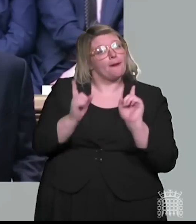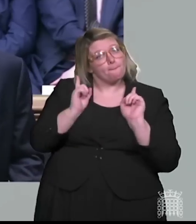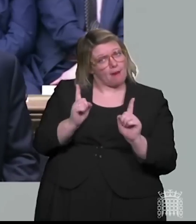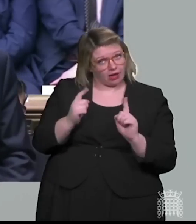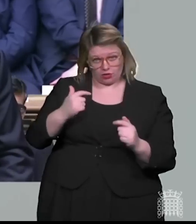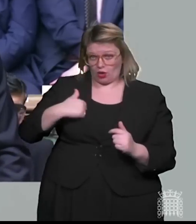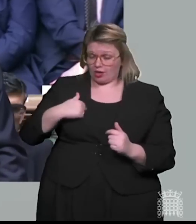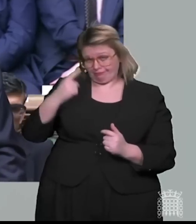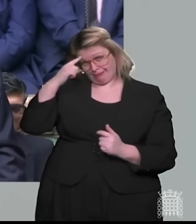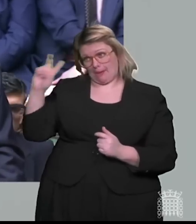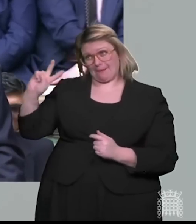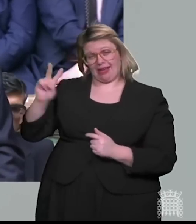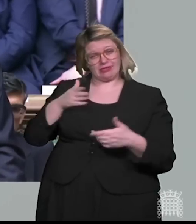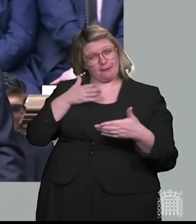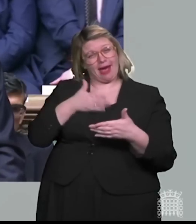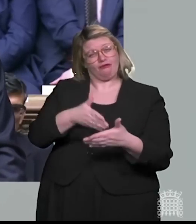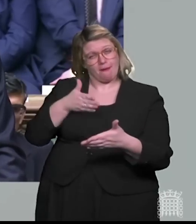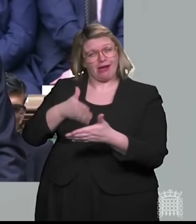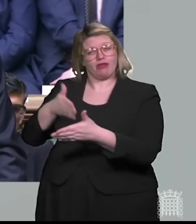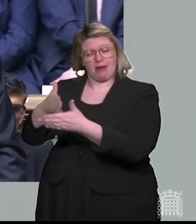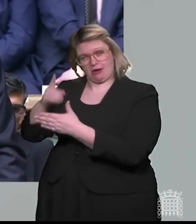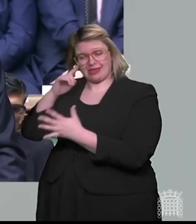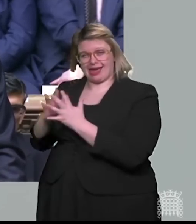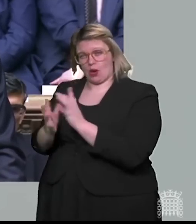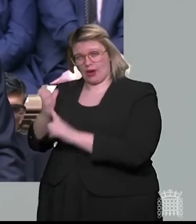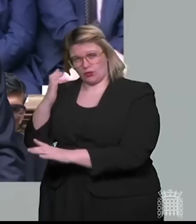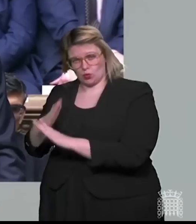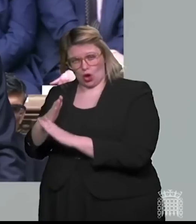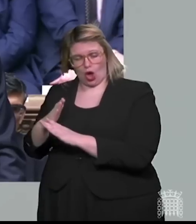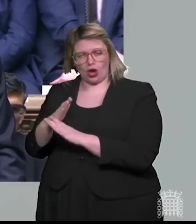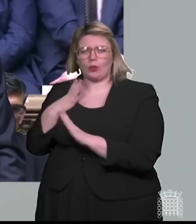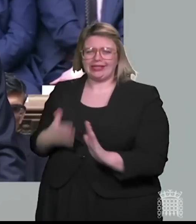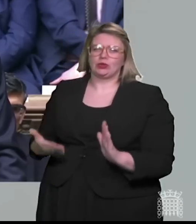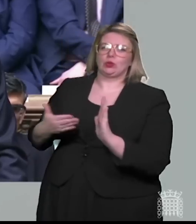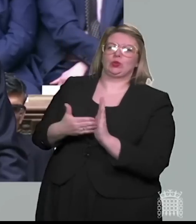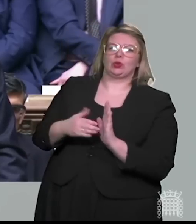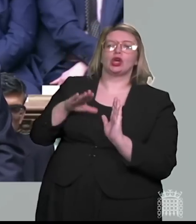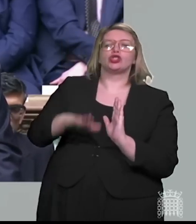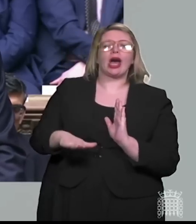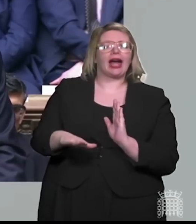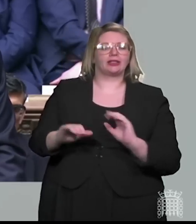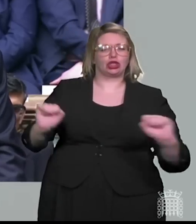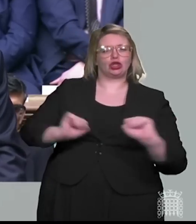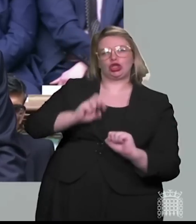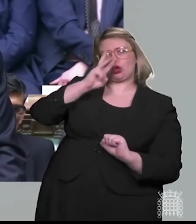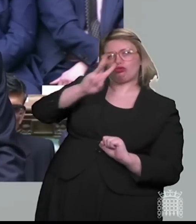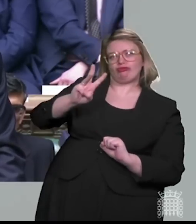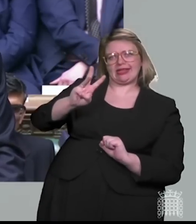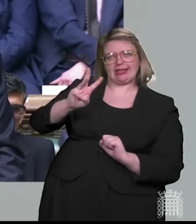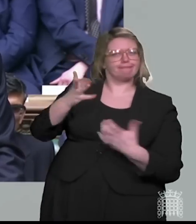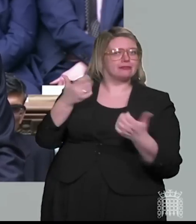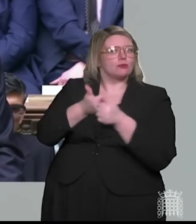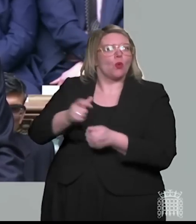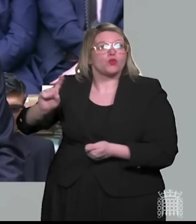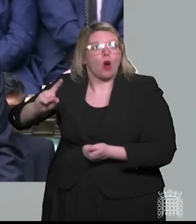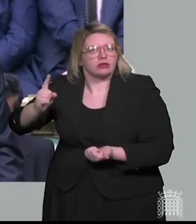want to remove the barriers to work, we need to go further for parents who have a child under 3. For them, childcare